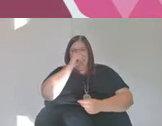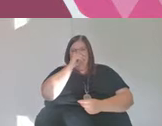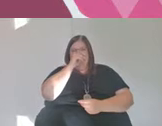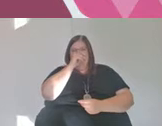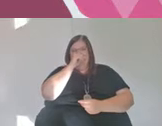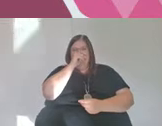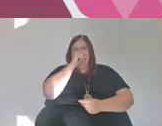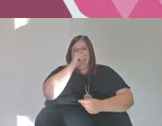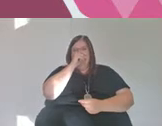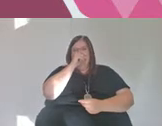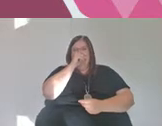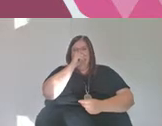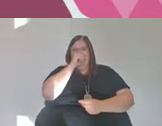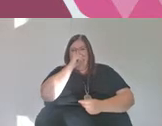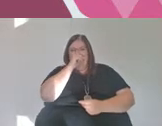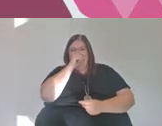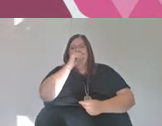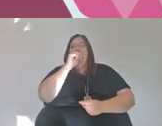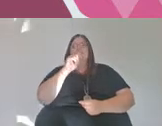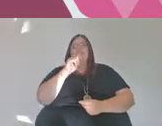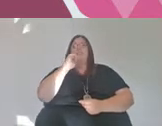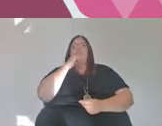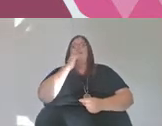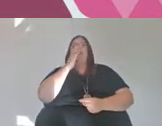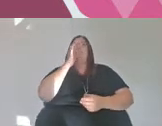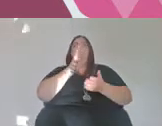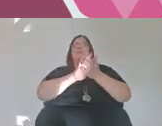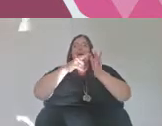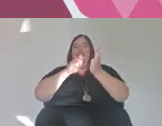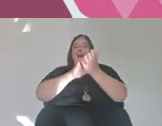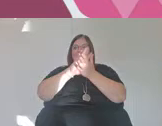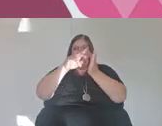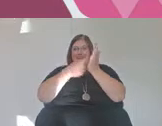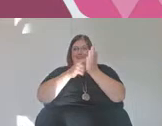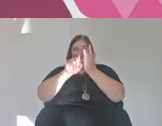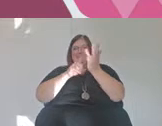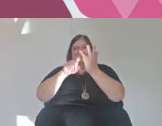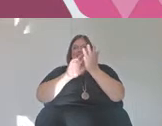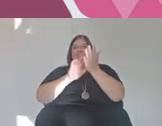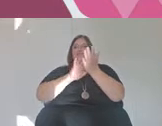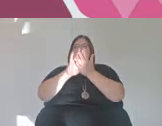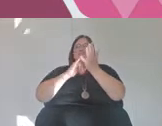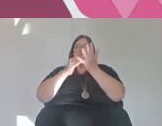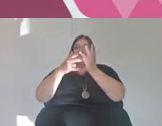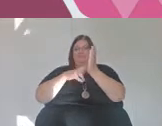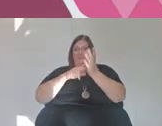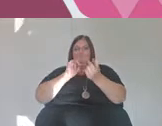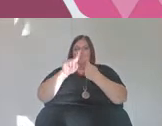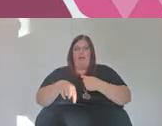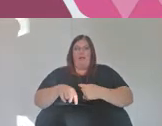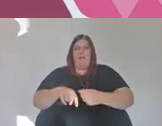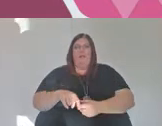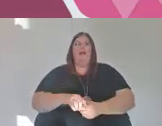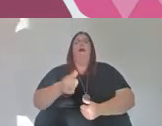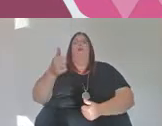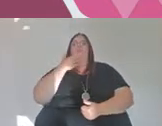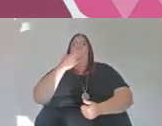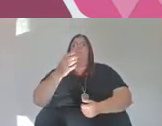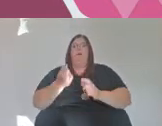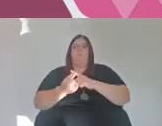Heather Johnson to respond. Hi, yes, thank you for the opportunity to do